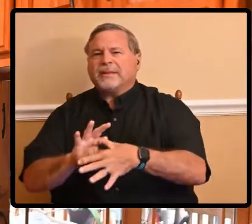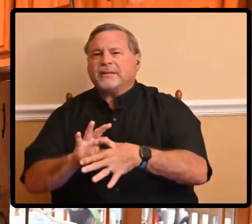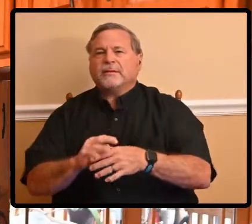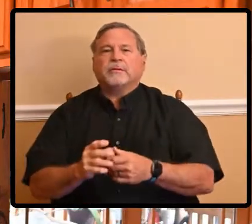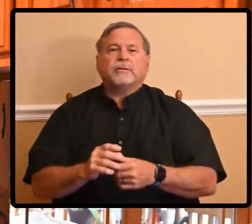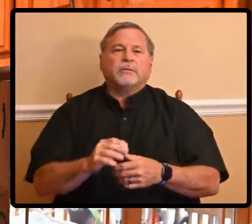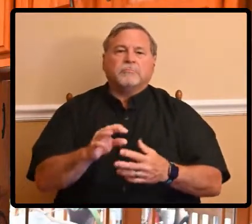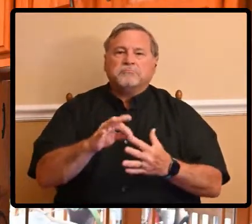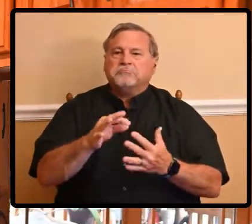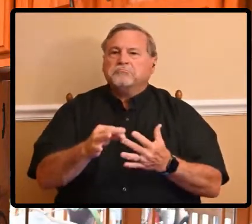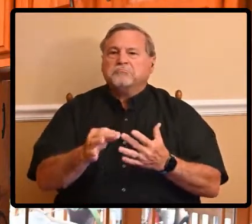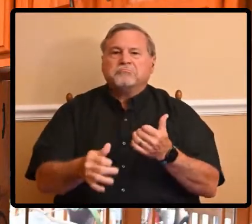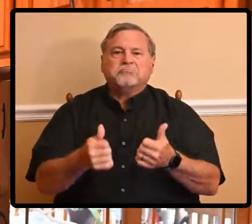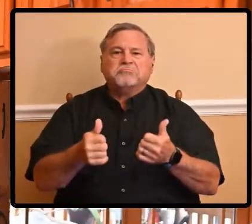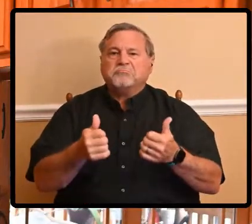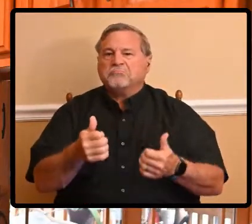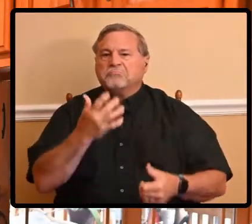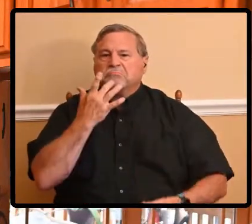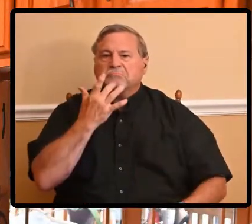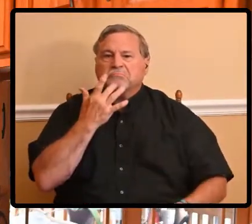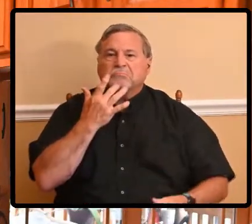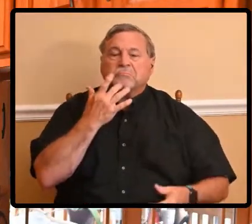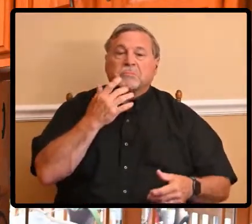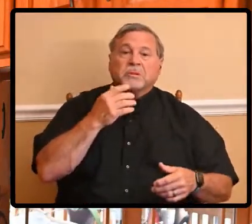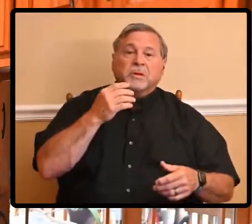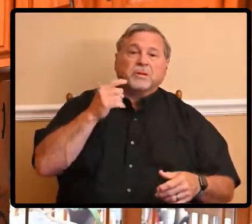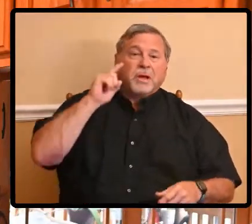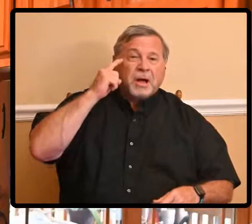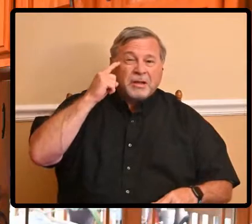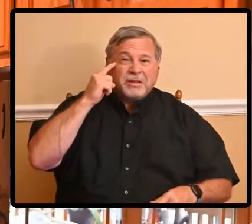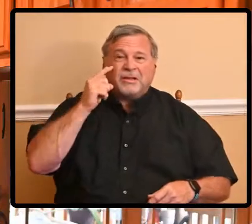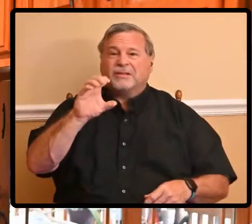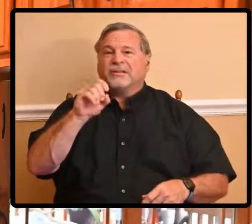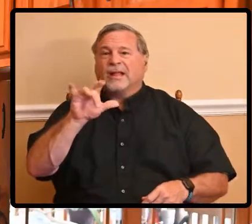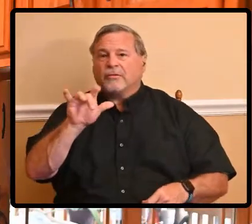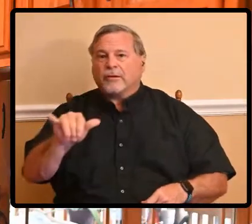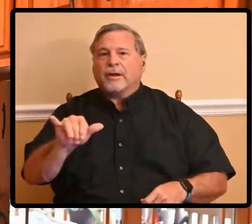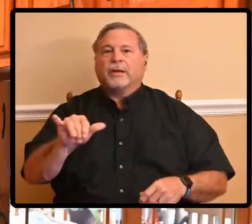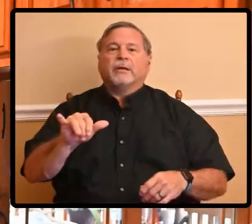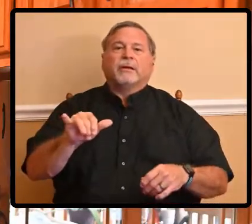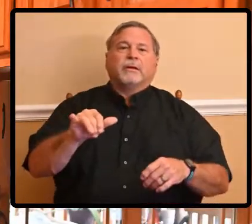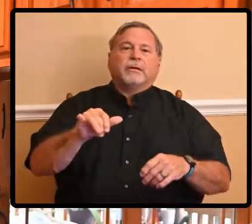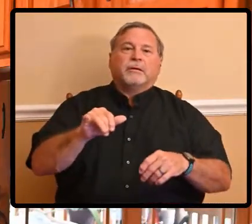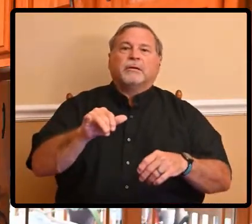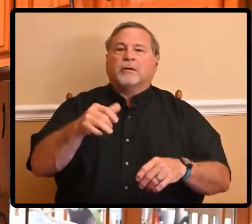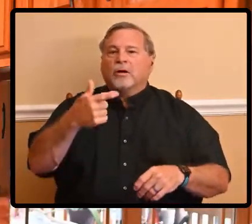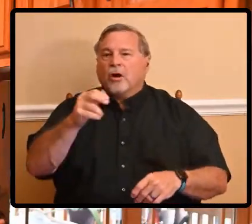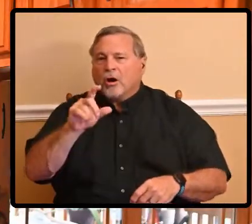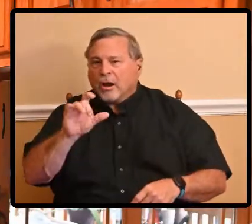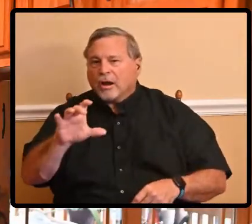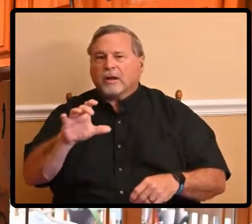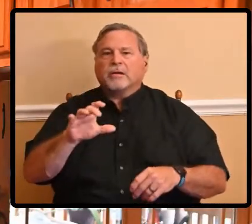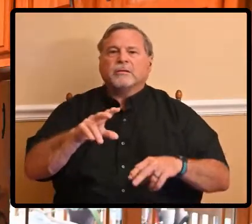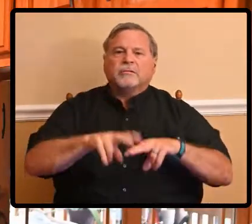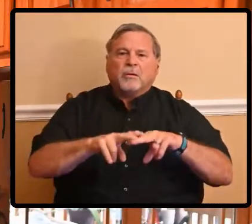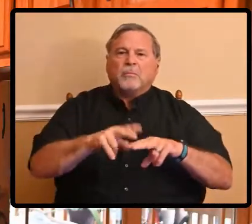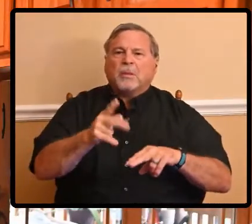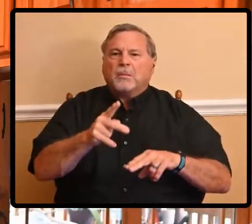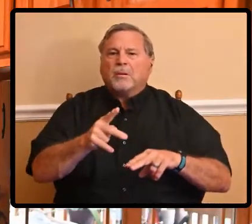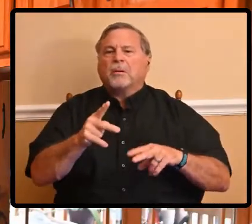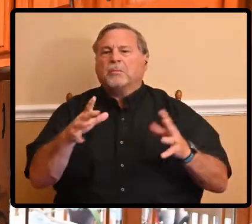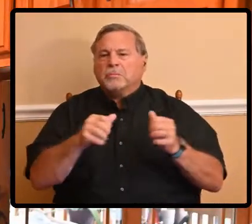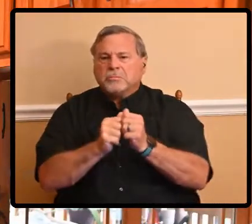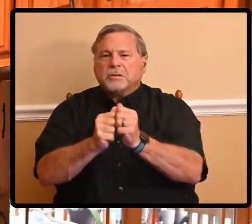meats, and you can choose what kind of meat you like. We're going to do some onions, some celery, a little bit of garlic, salt, pepper. Pretty much that's it. Put